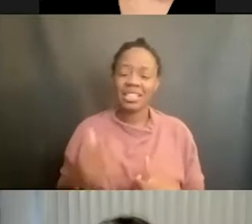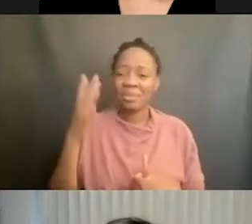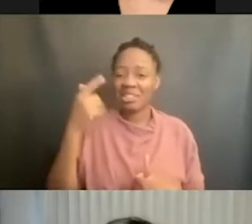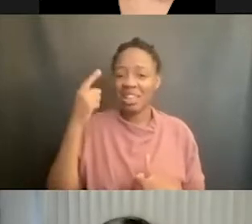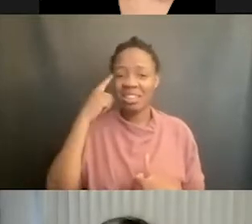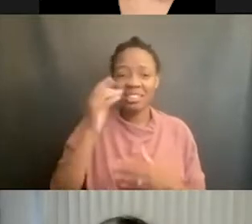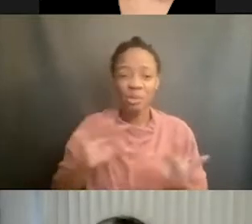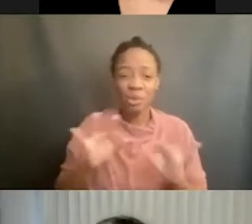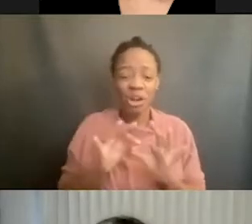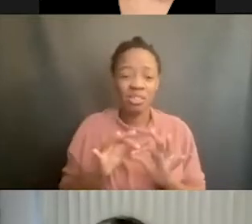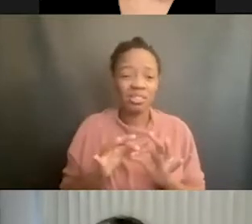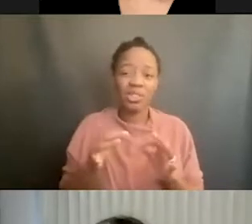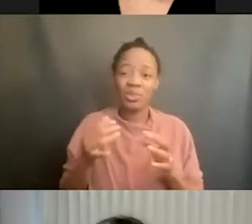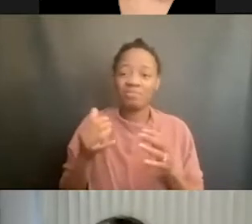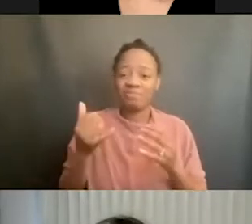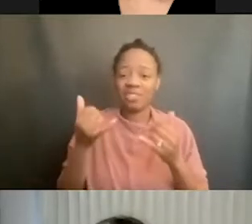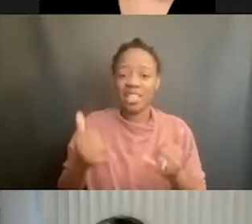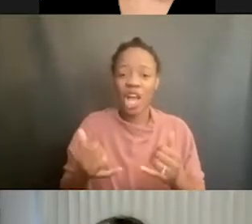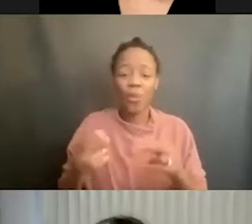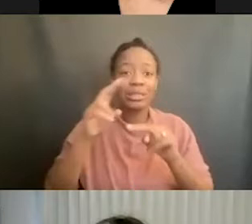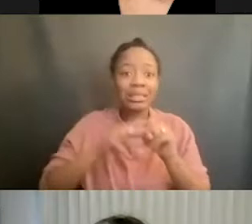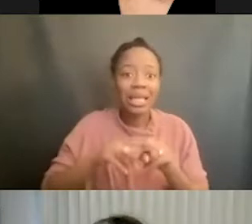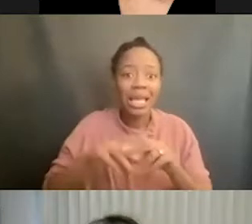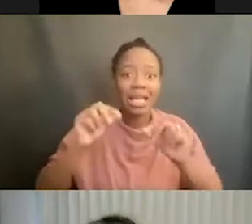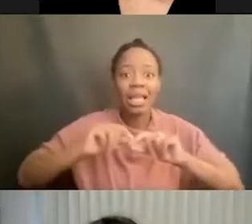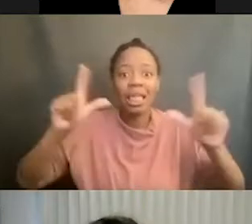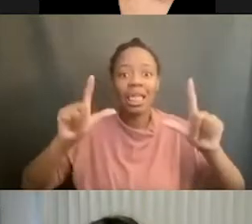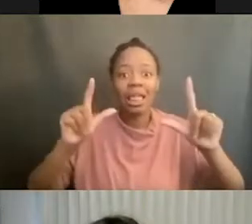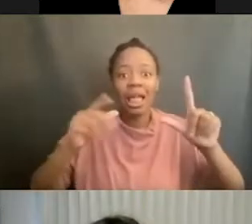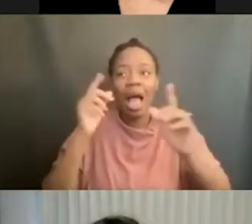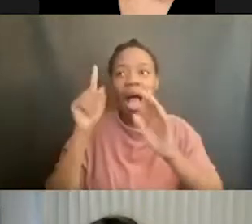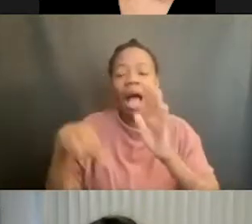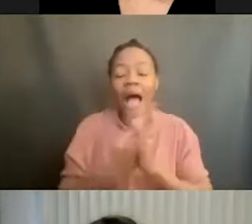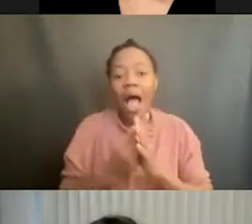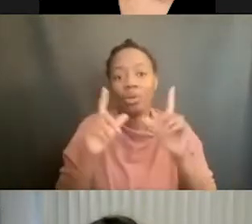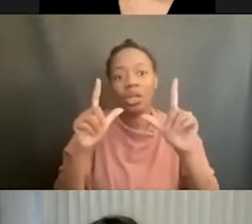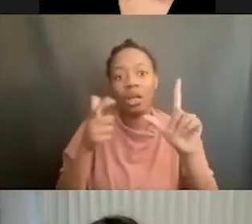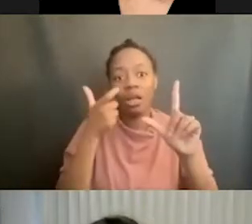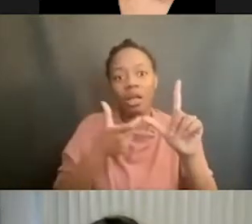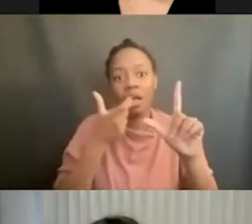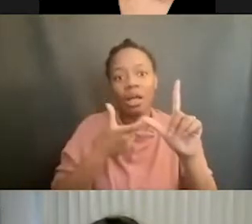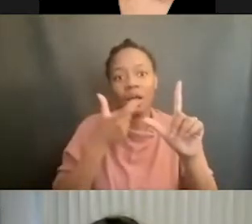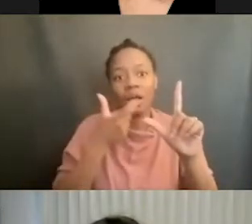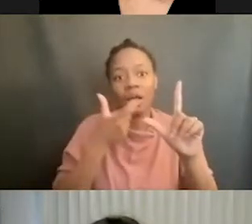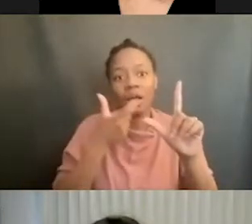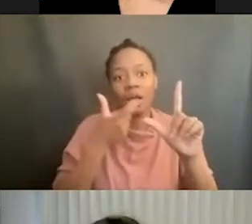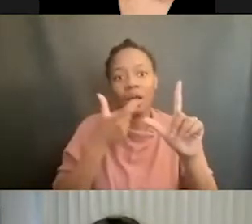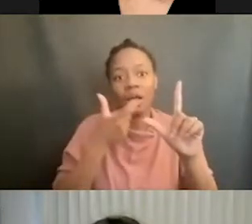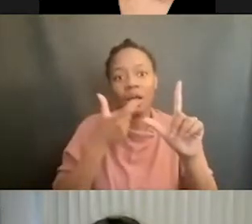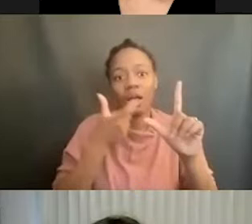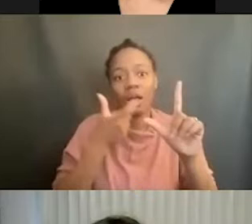important, right? We spend a lot of our times sitting in a screen for hours. And so even just being able to get up, I feel like my energy just kind